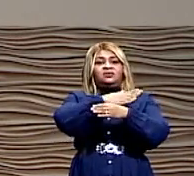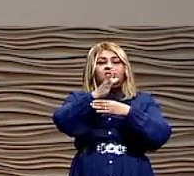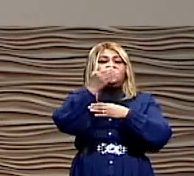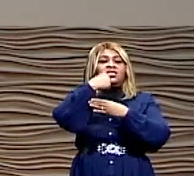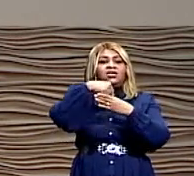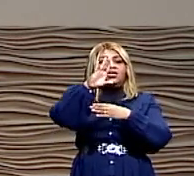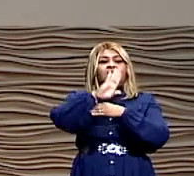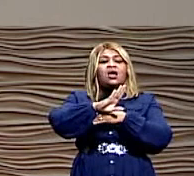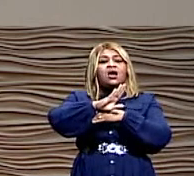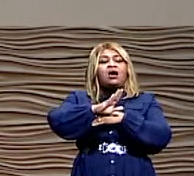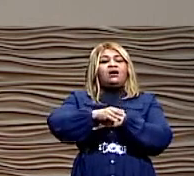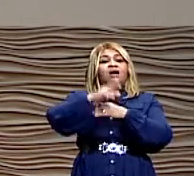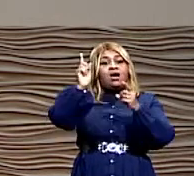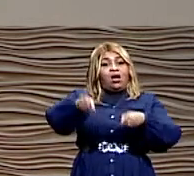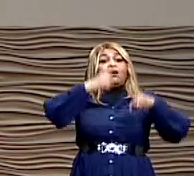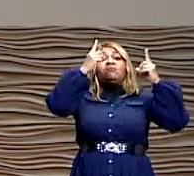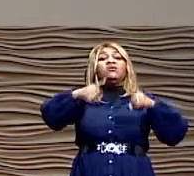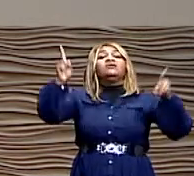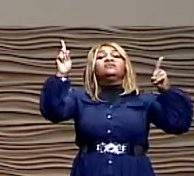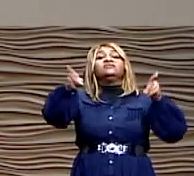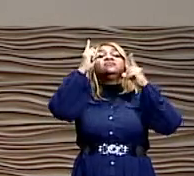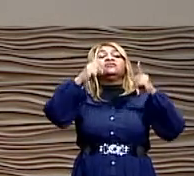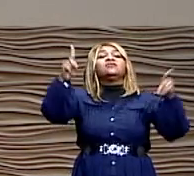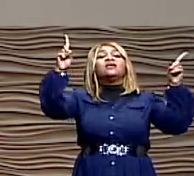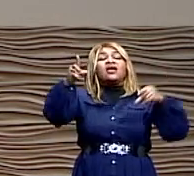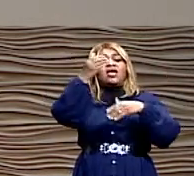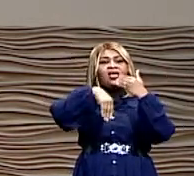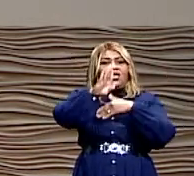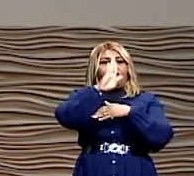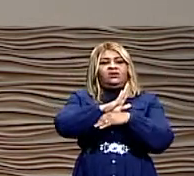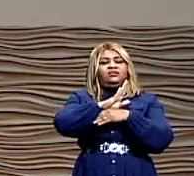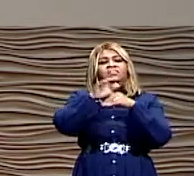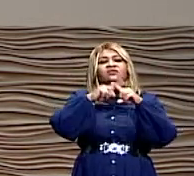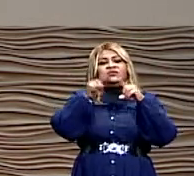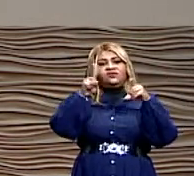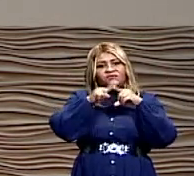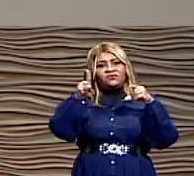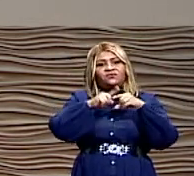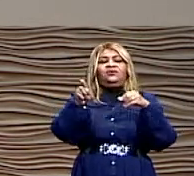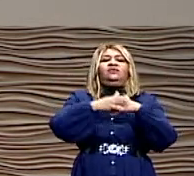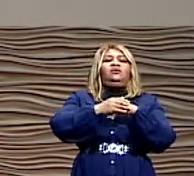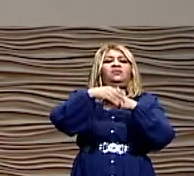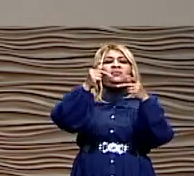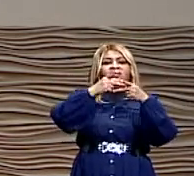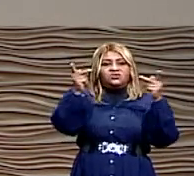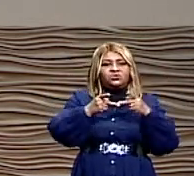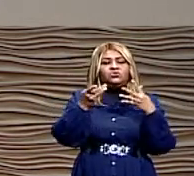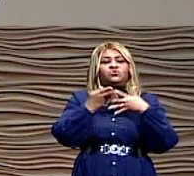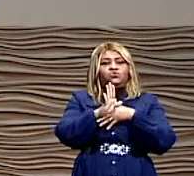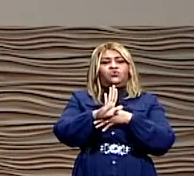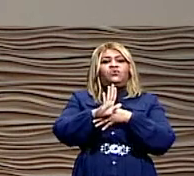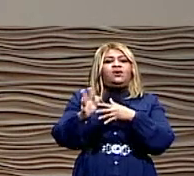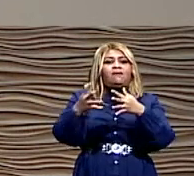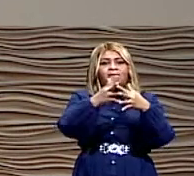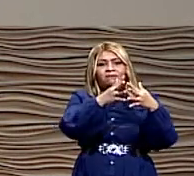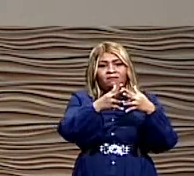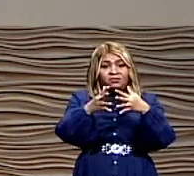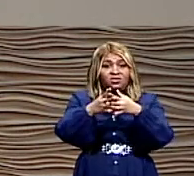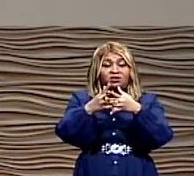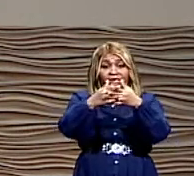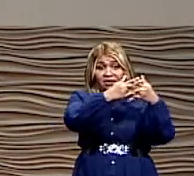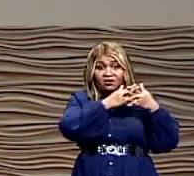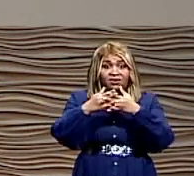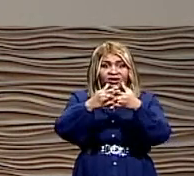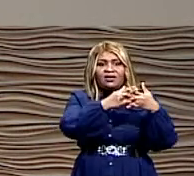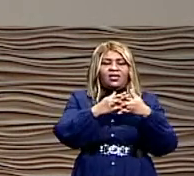operas, oratorios, and recitals at venues throughout the United States, Europe, and Asia. As